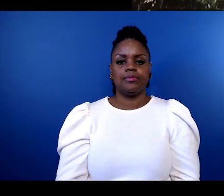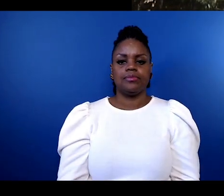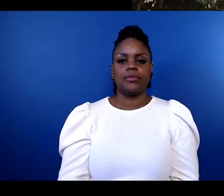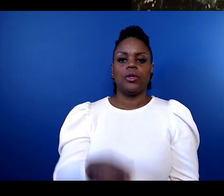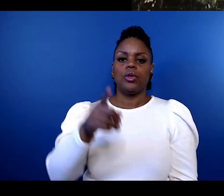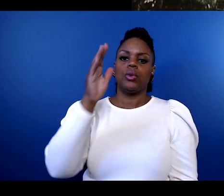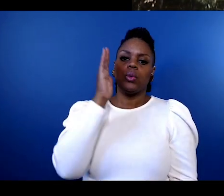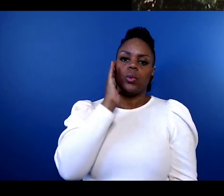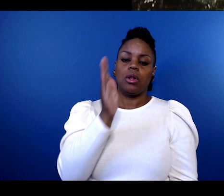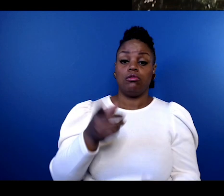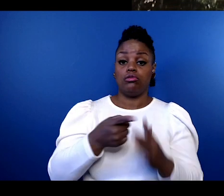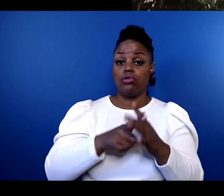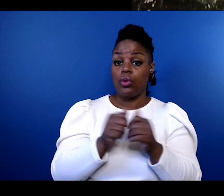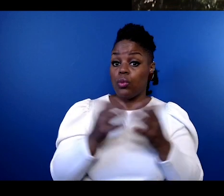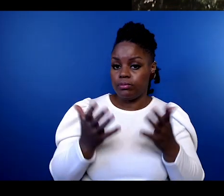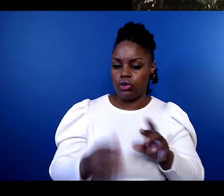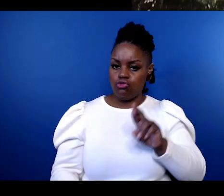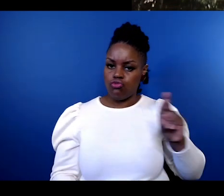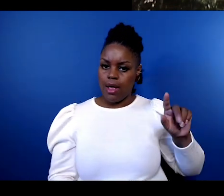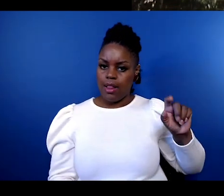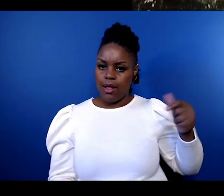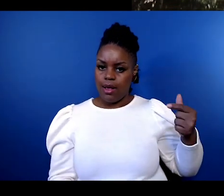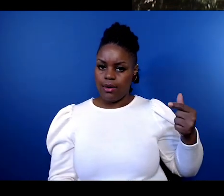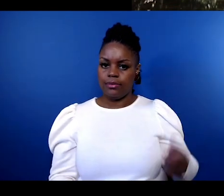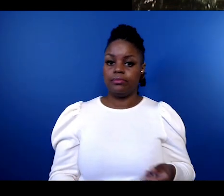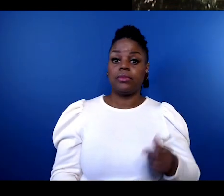chest, rest on the right knee.